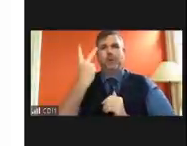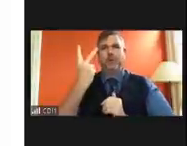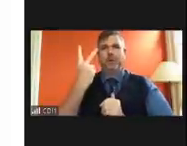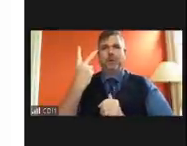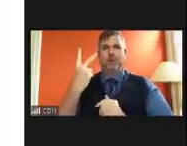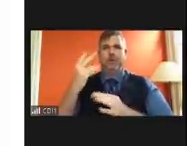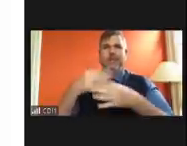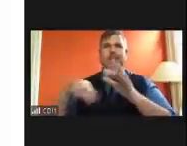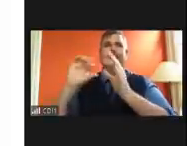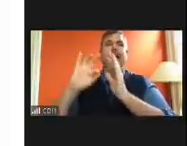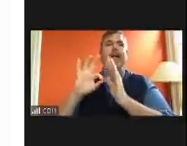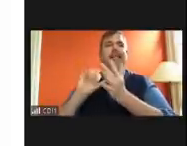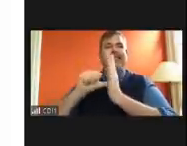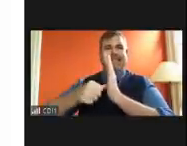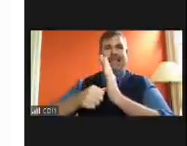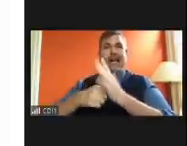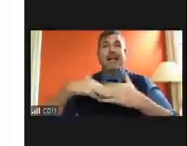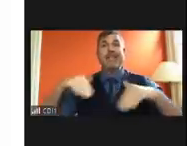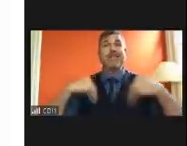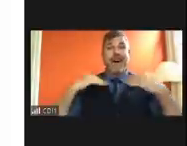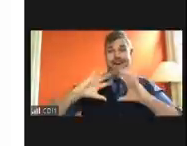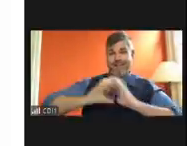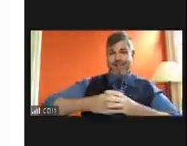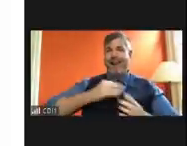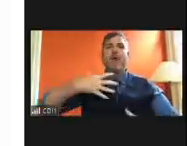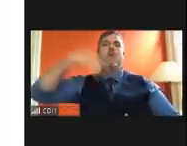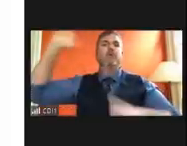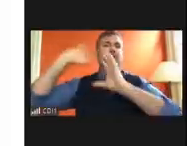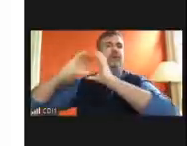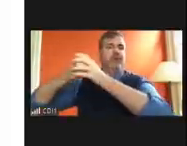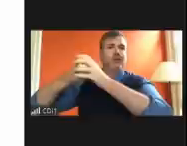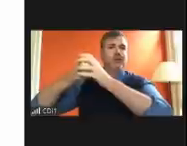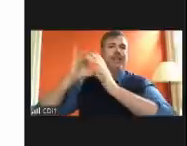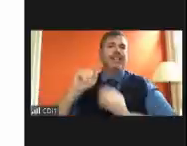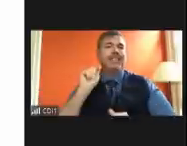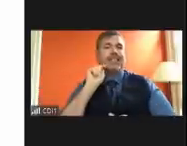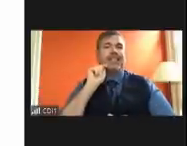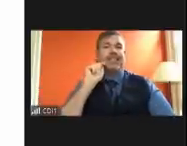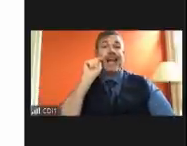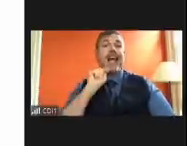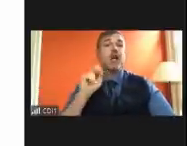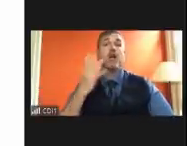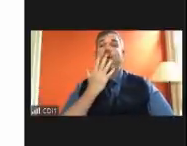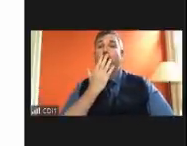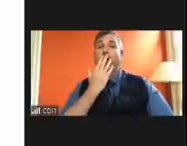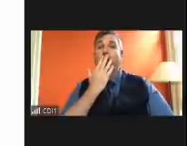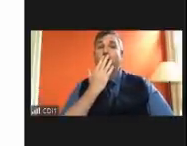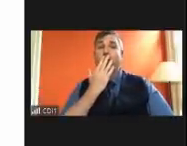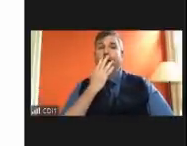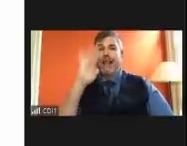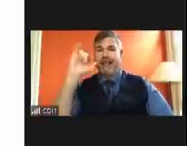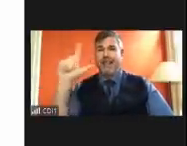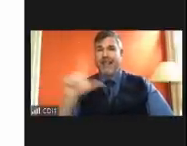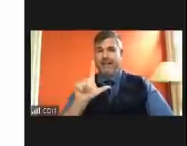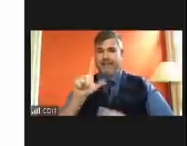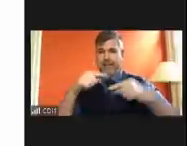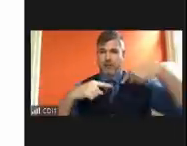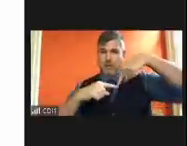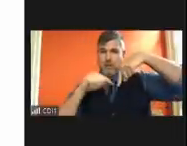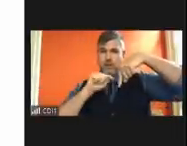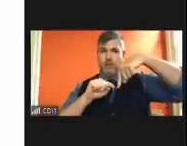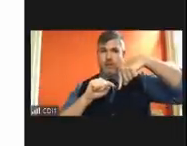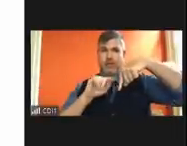group. So for the youngest, that's the tan color, makes up on the far left there about 21% of our population, about 15%